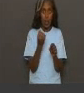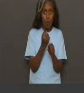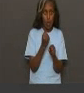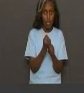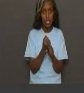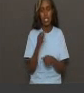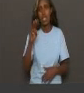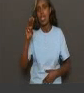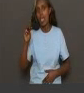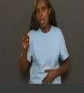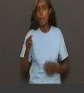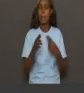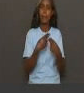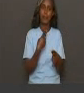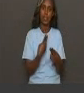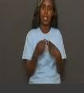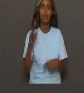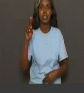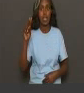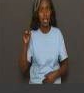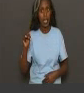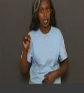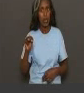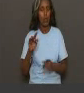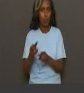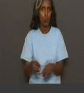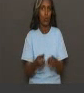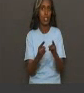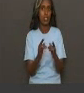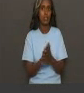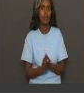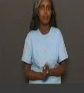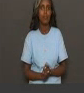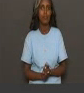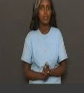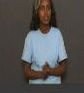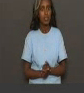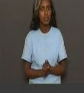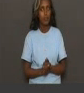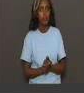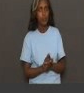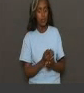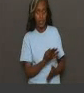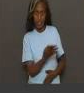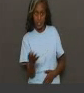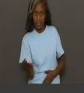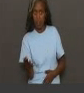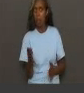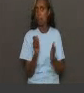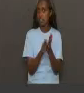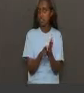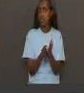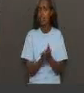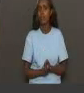in m times n ways. Here is an example.